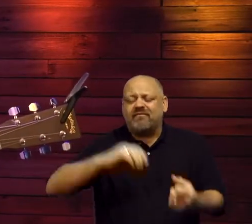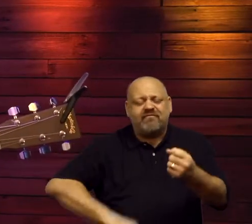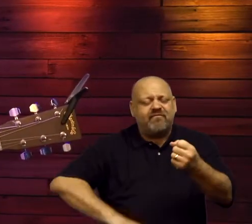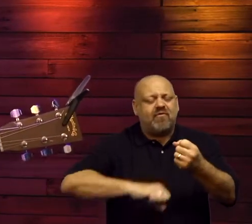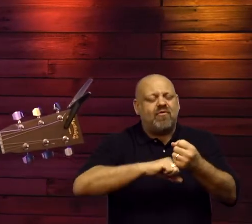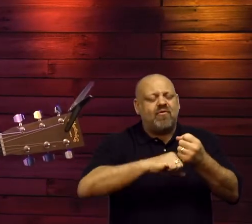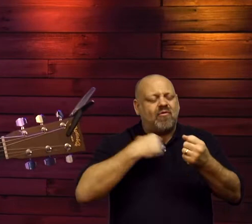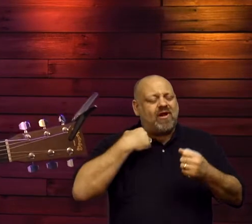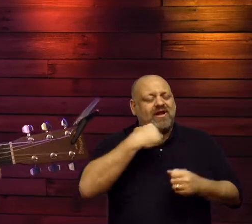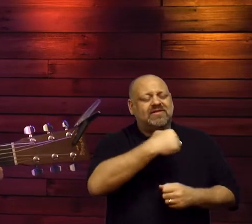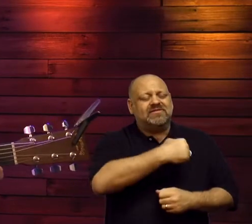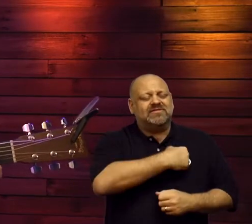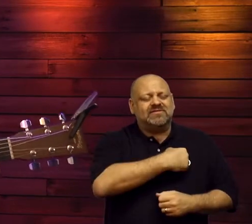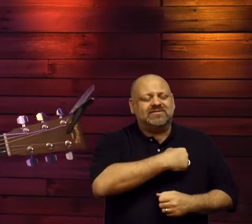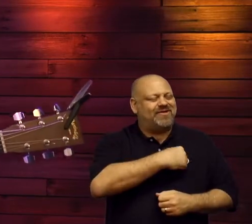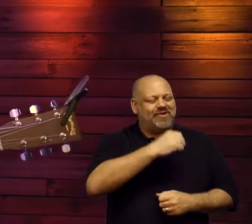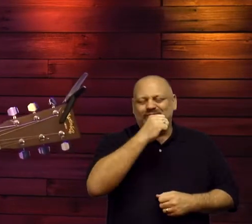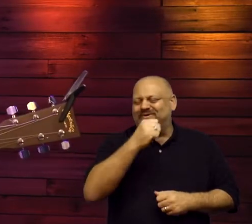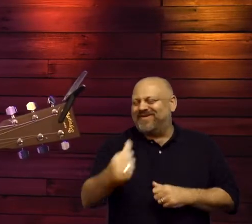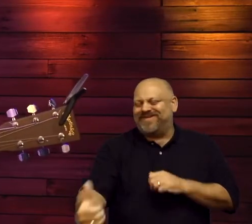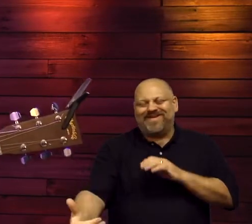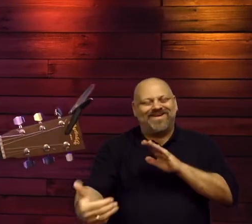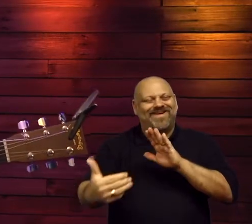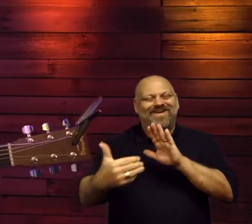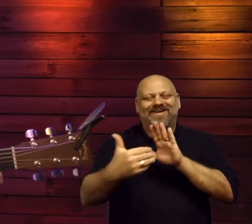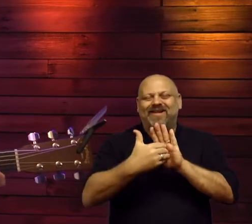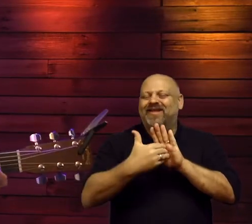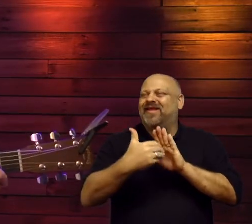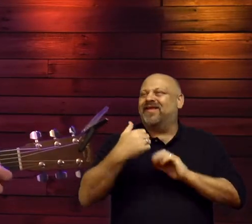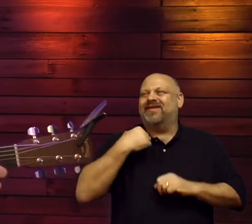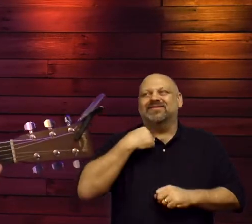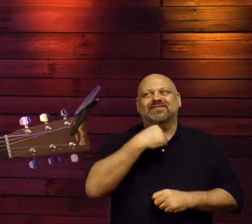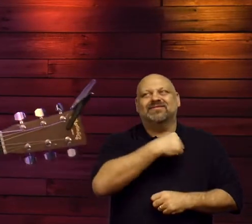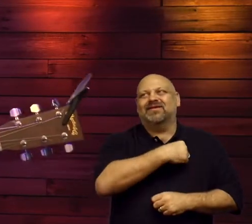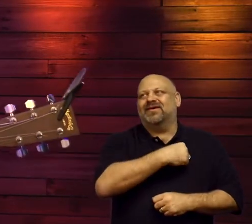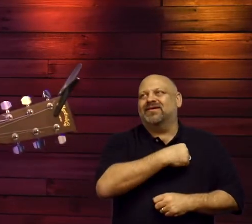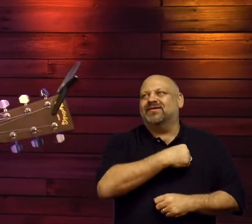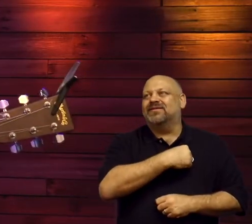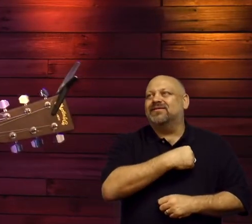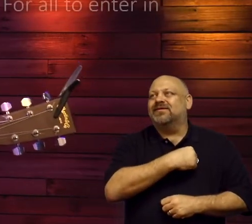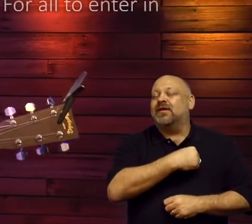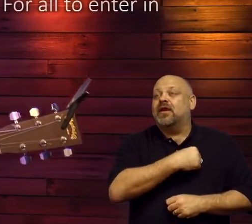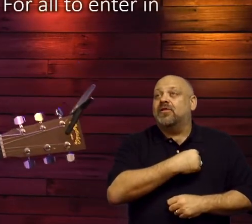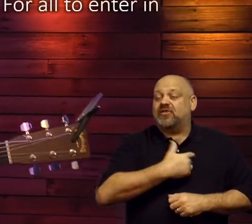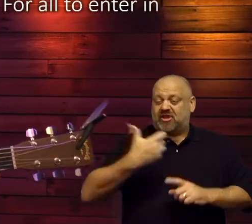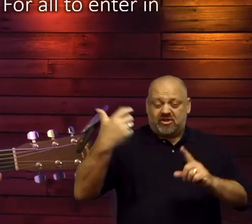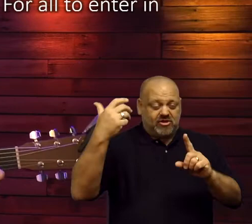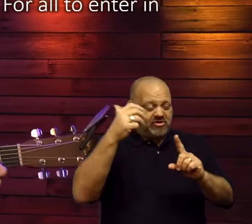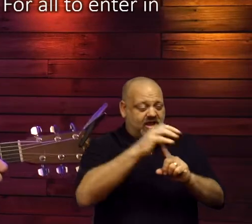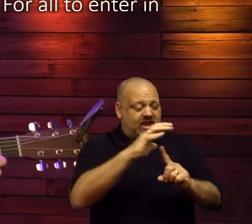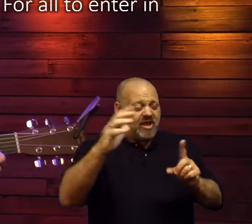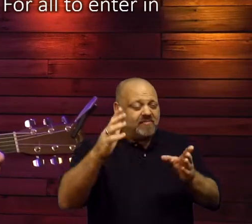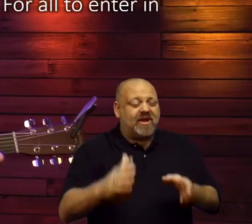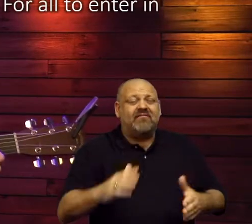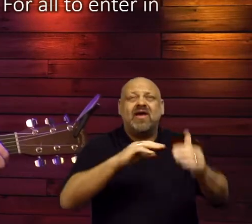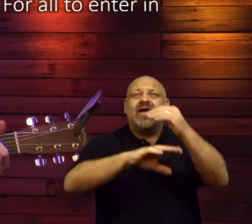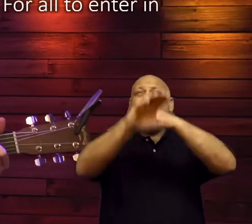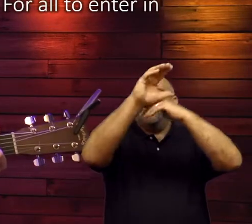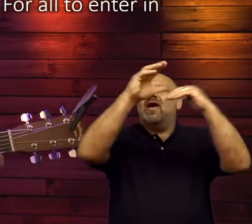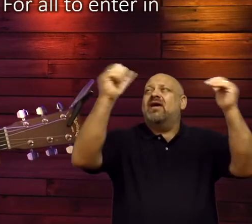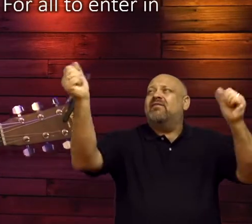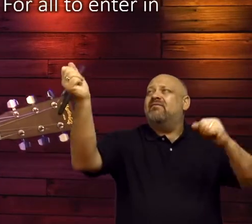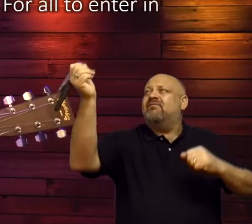you are for us, you are not against us. Champion